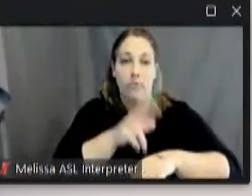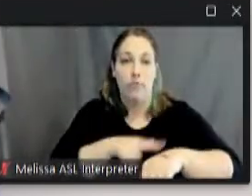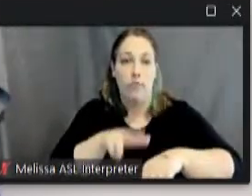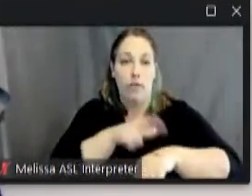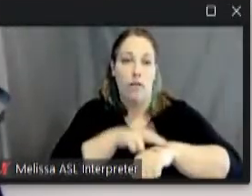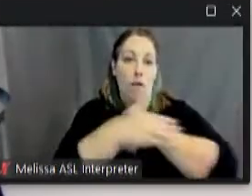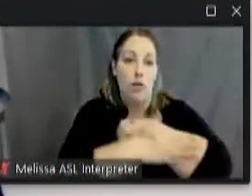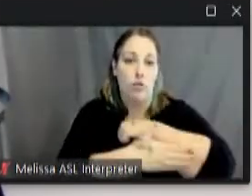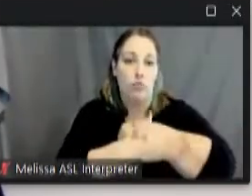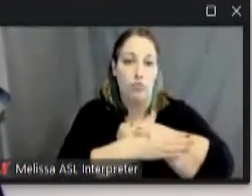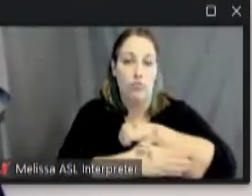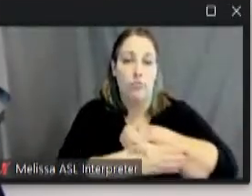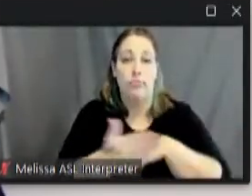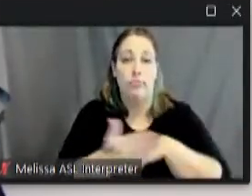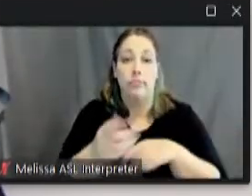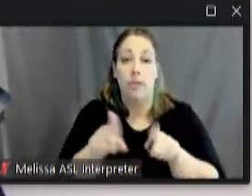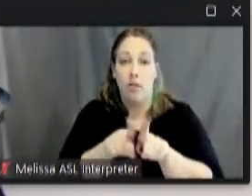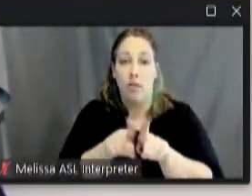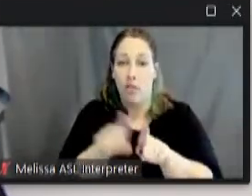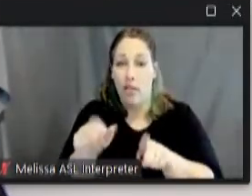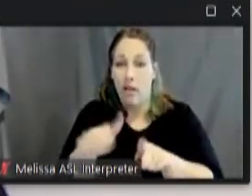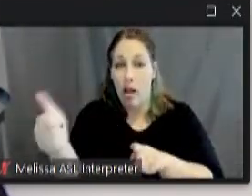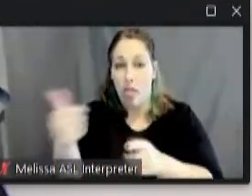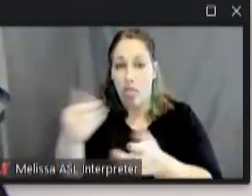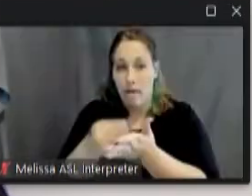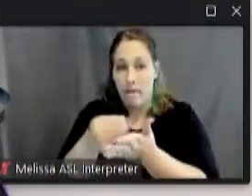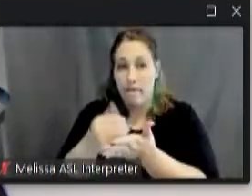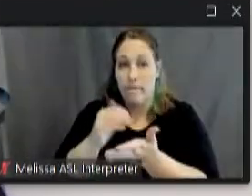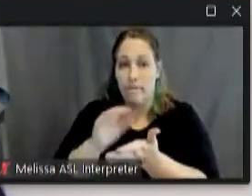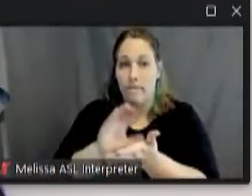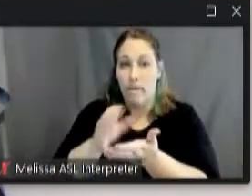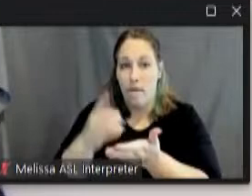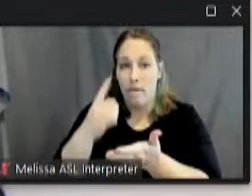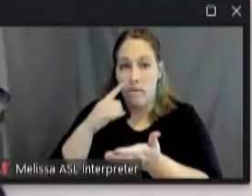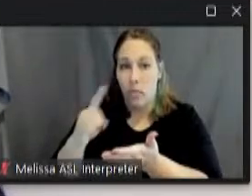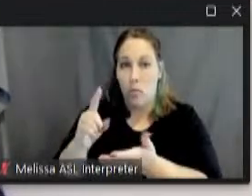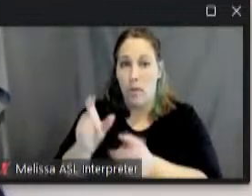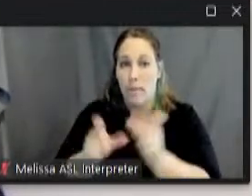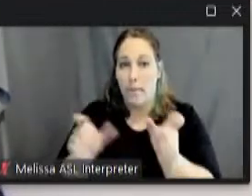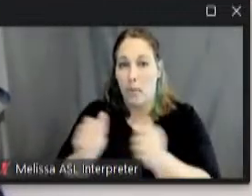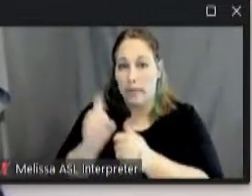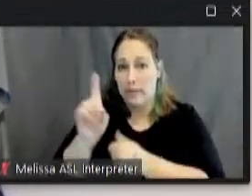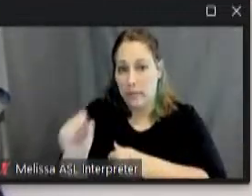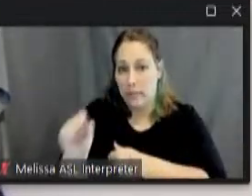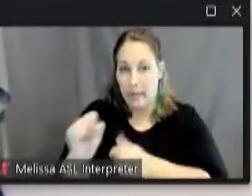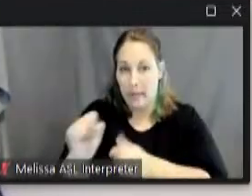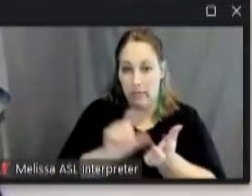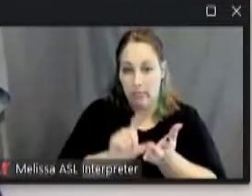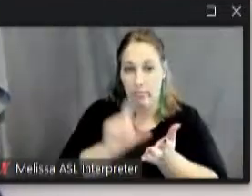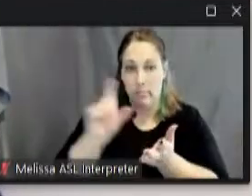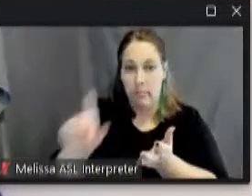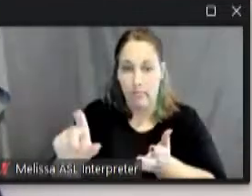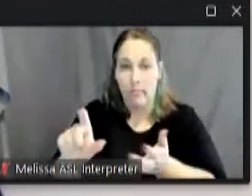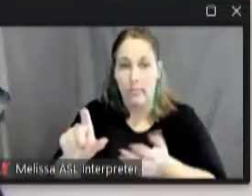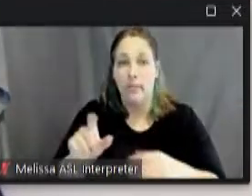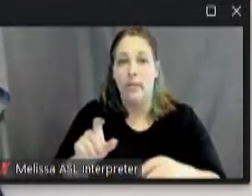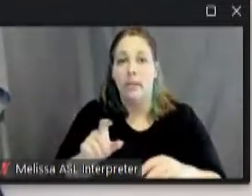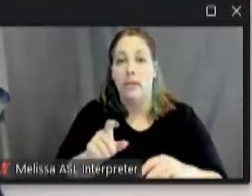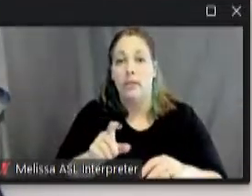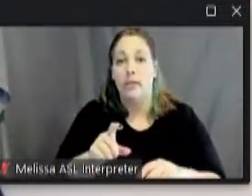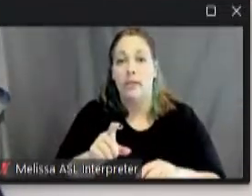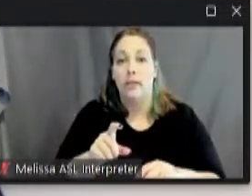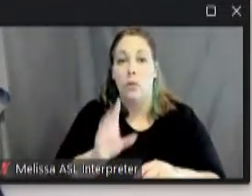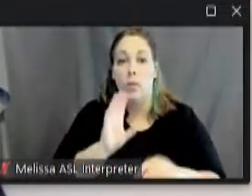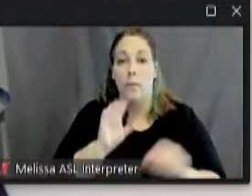fund for disabilities, a repository of economic research that will be used for